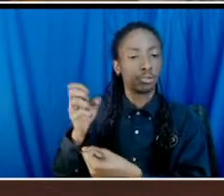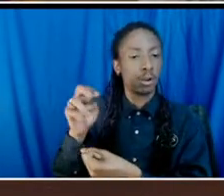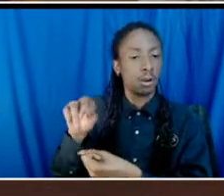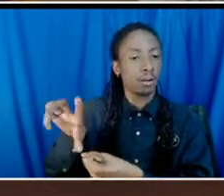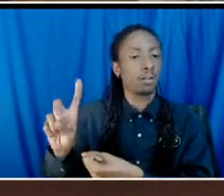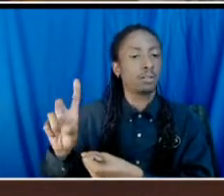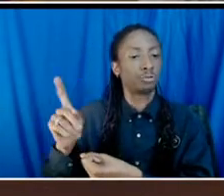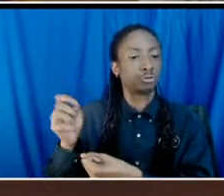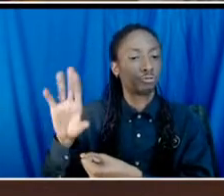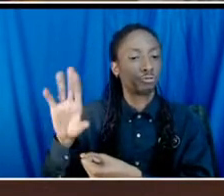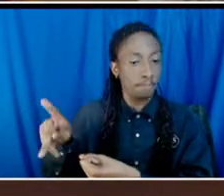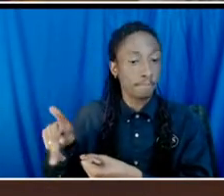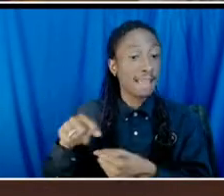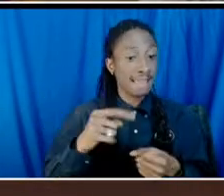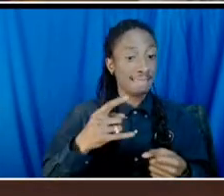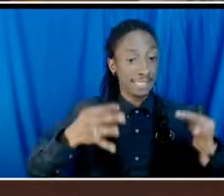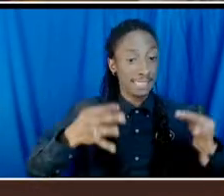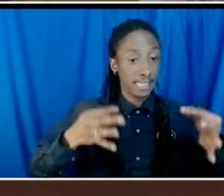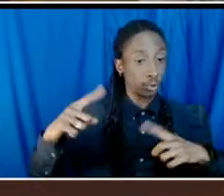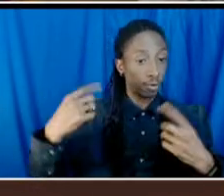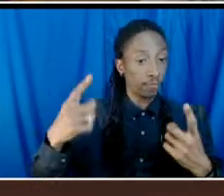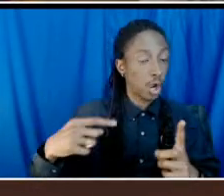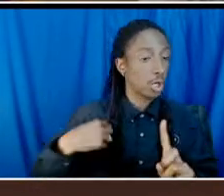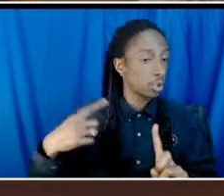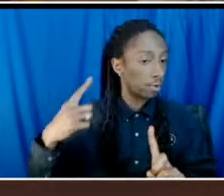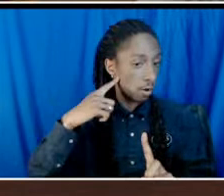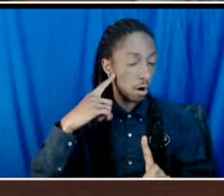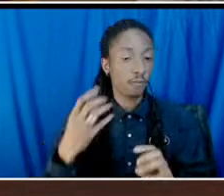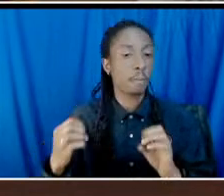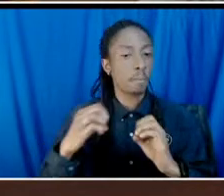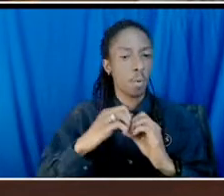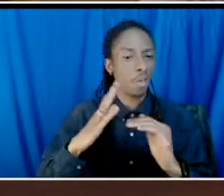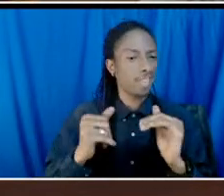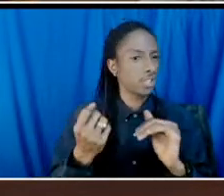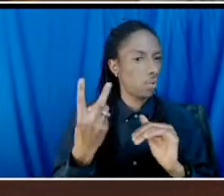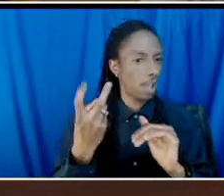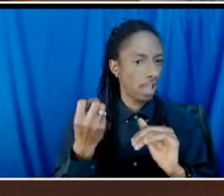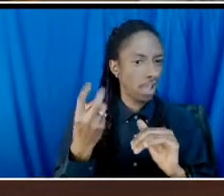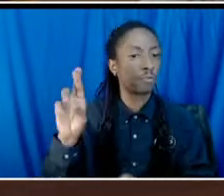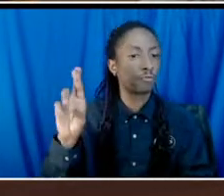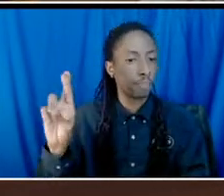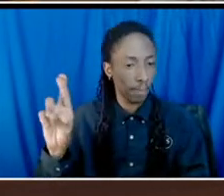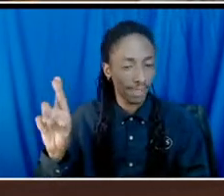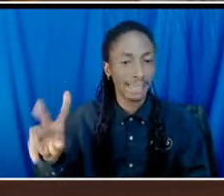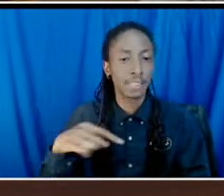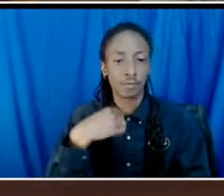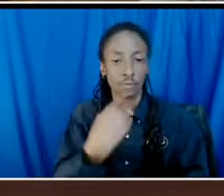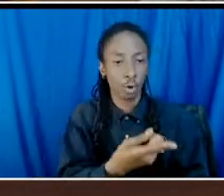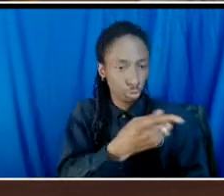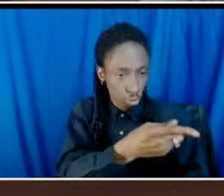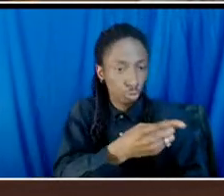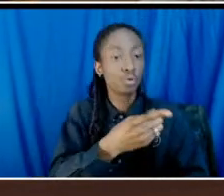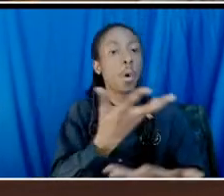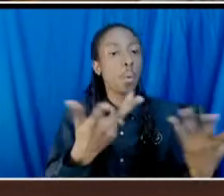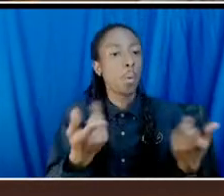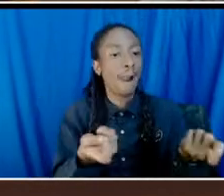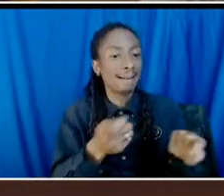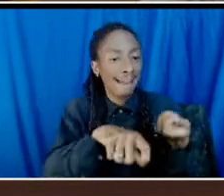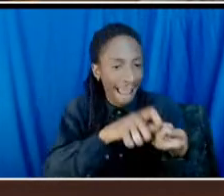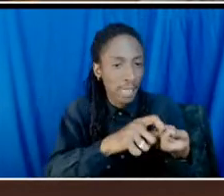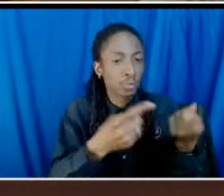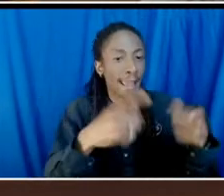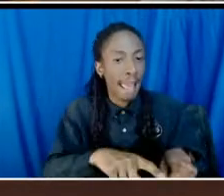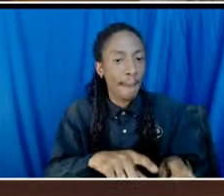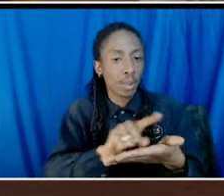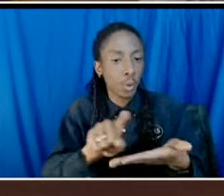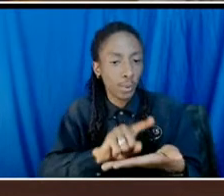so far, you've heard from more than a dozen Republicans who've told you what actually happened in the weeks before January